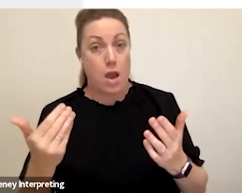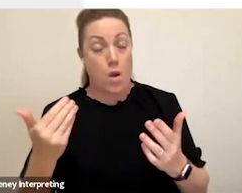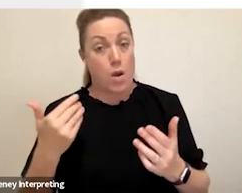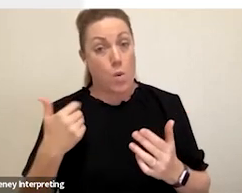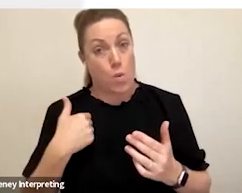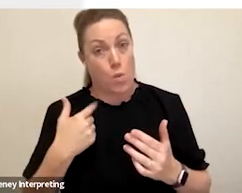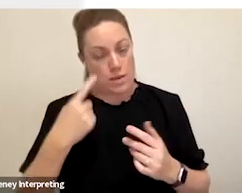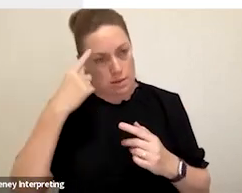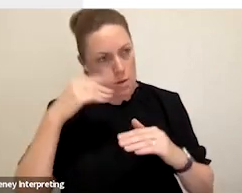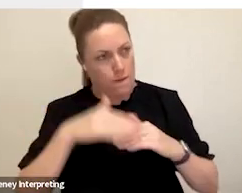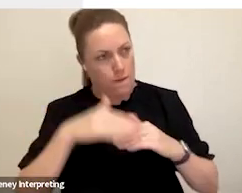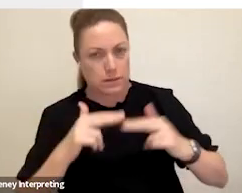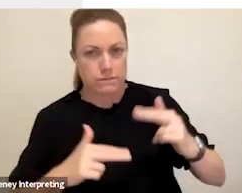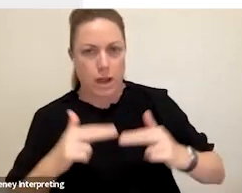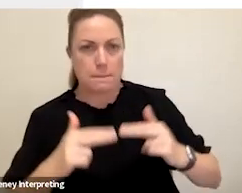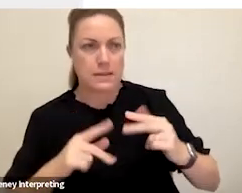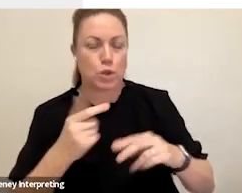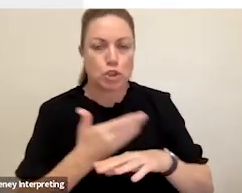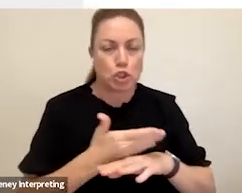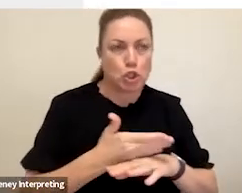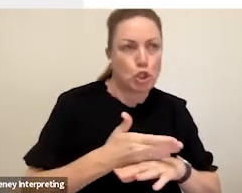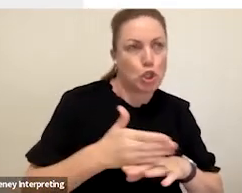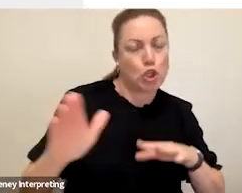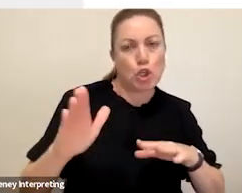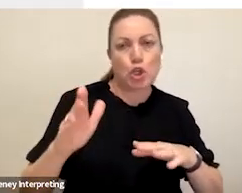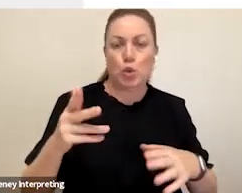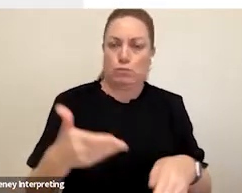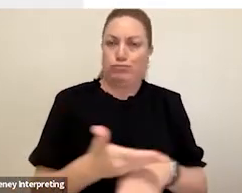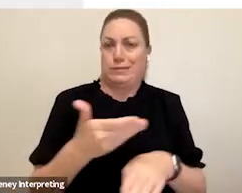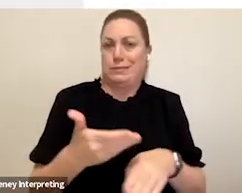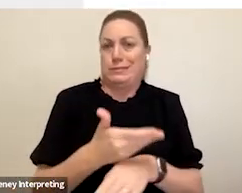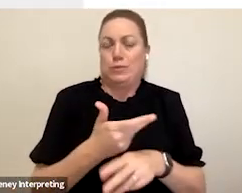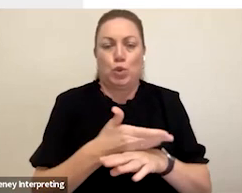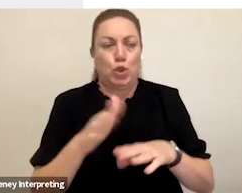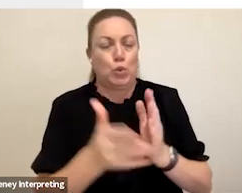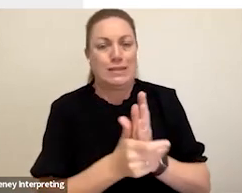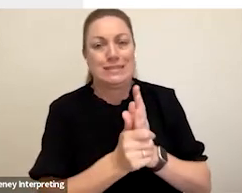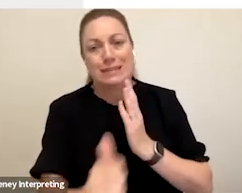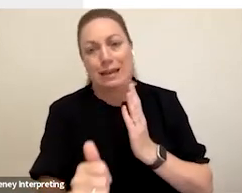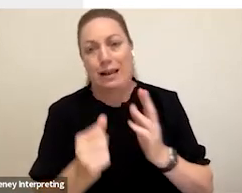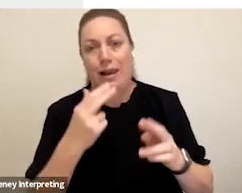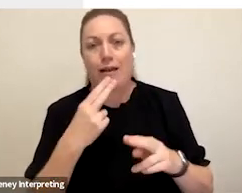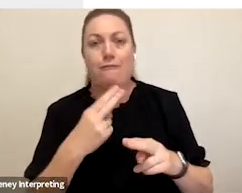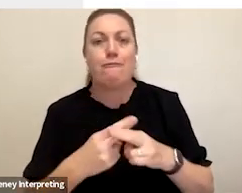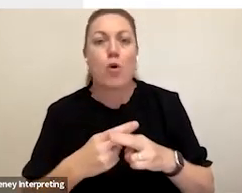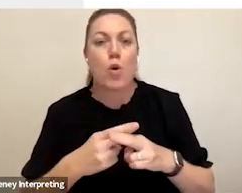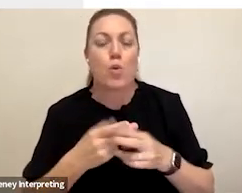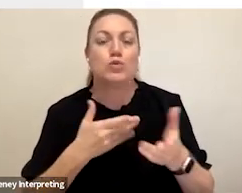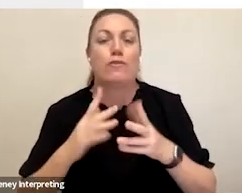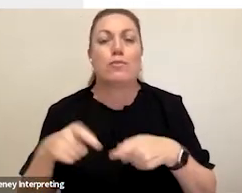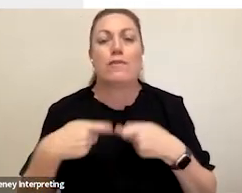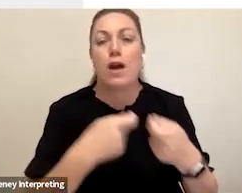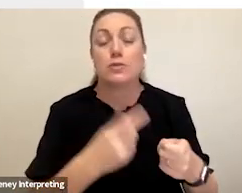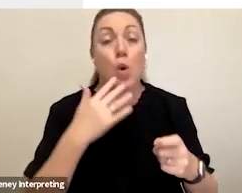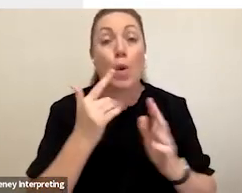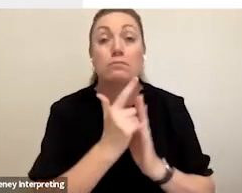the development of what is a brand new practice and an emerging skill set for service providers, we recognize that by creating legislative